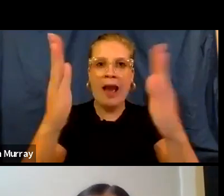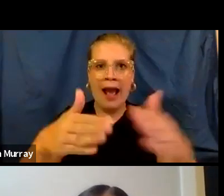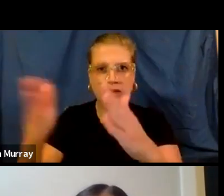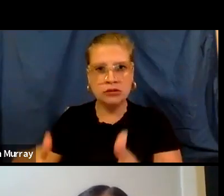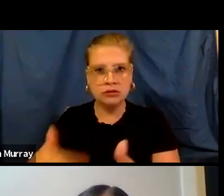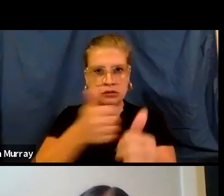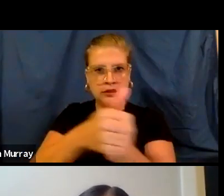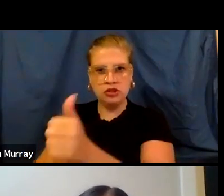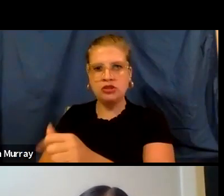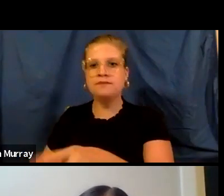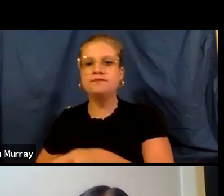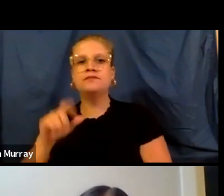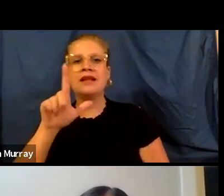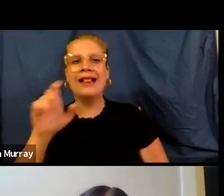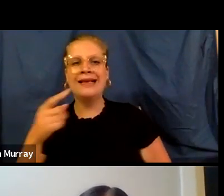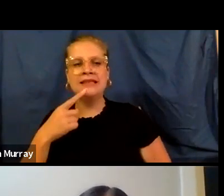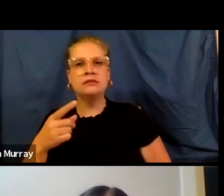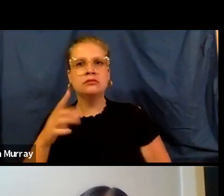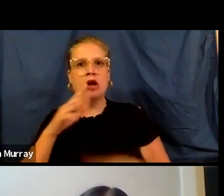don't have the internet,